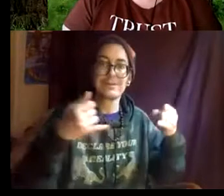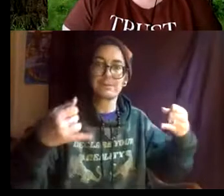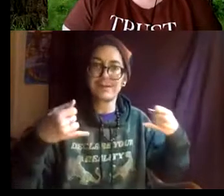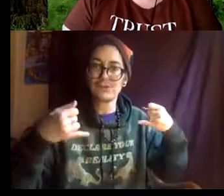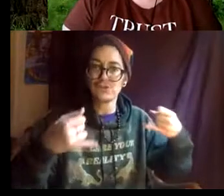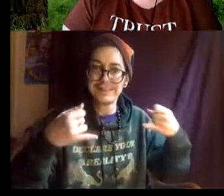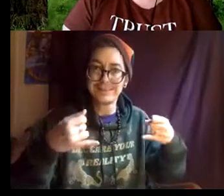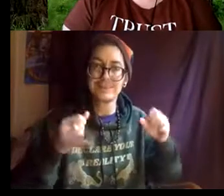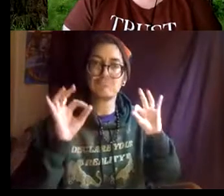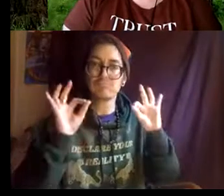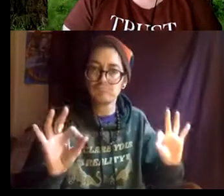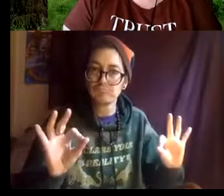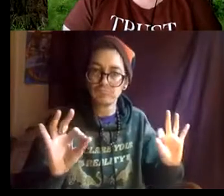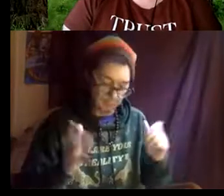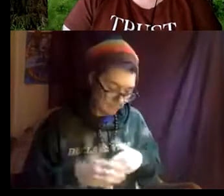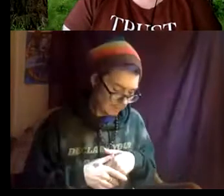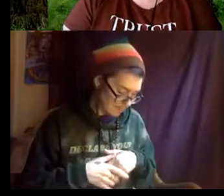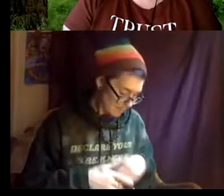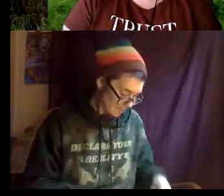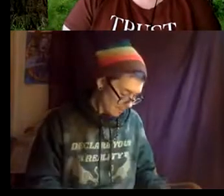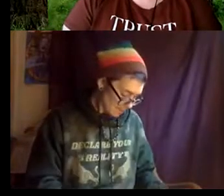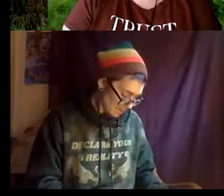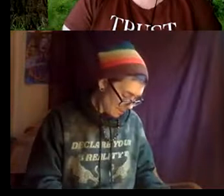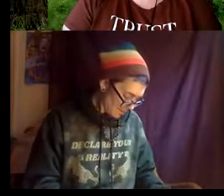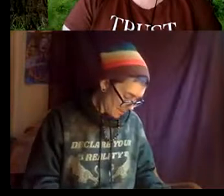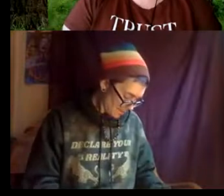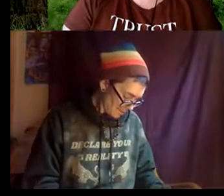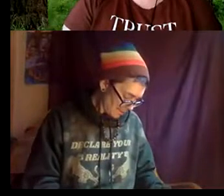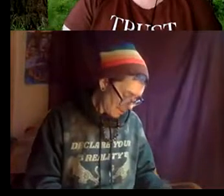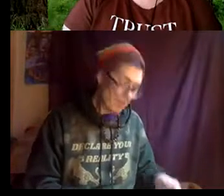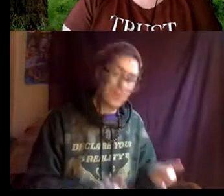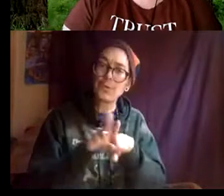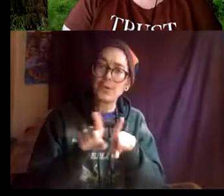the thoughtfulness reflected back, I think it's a time to reflect on where your boundaries are.